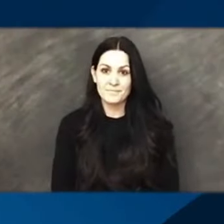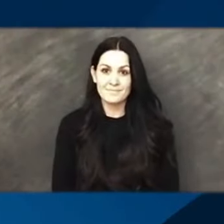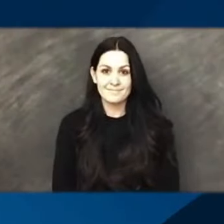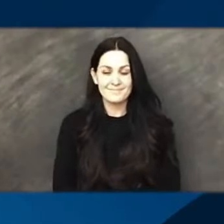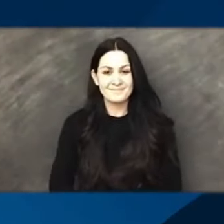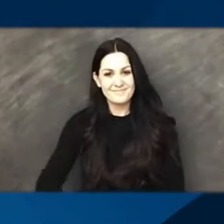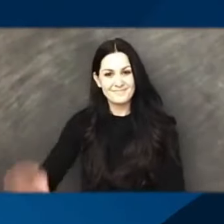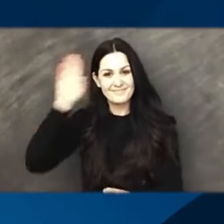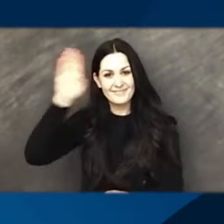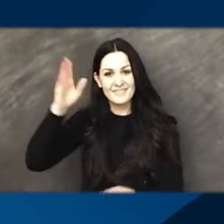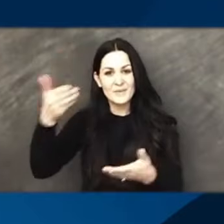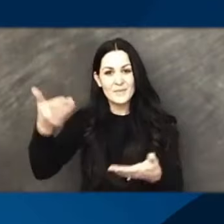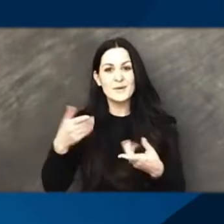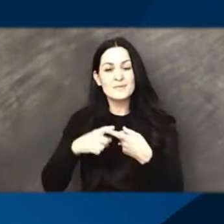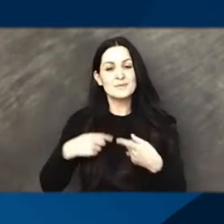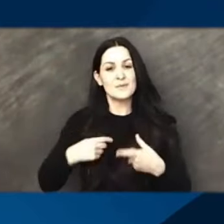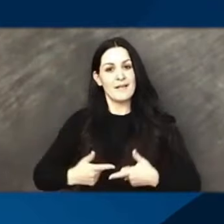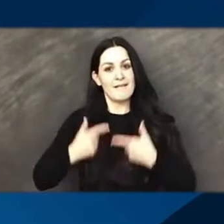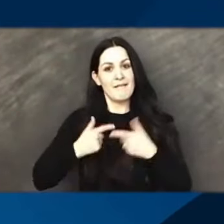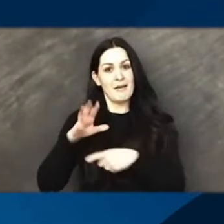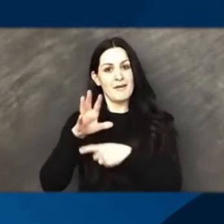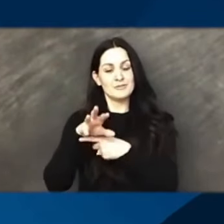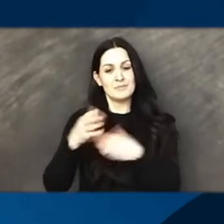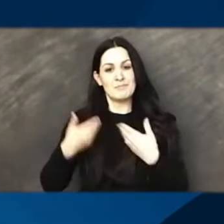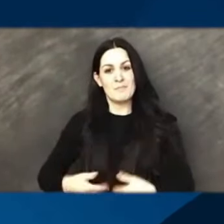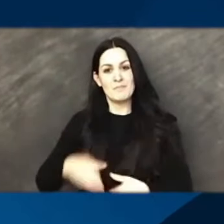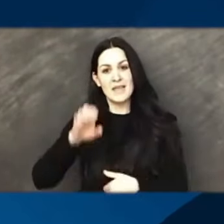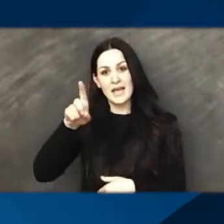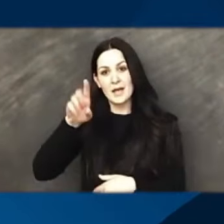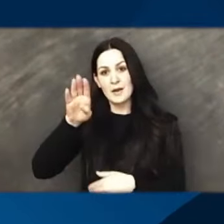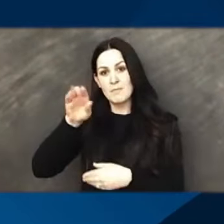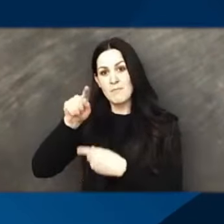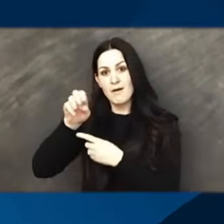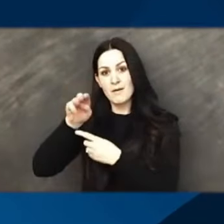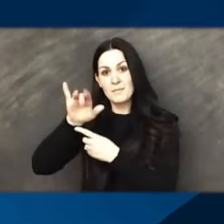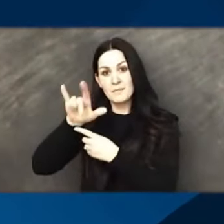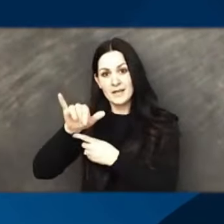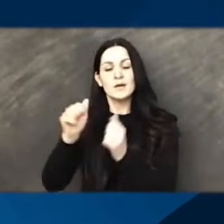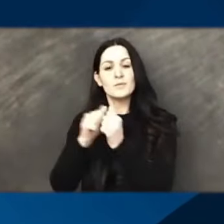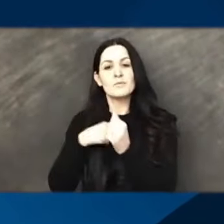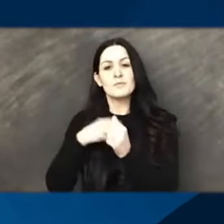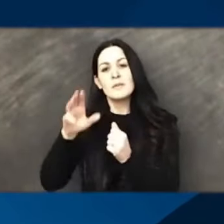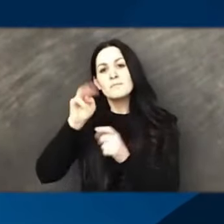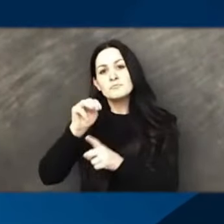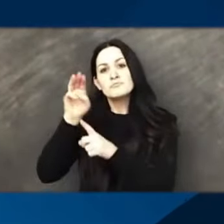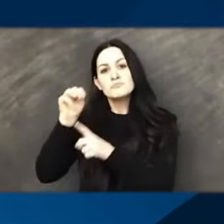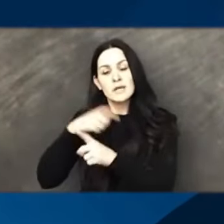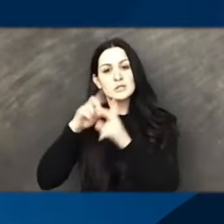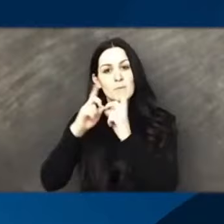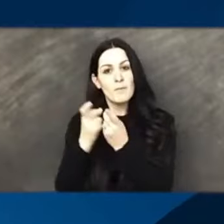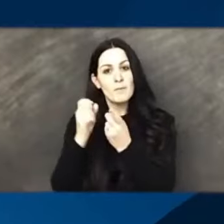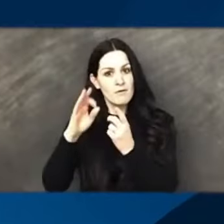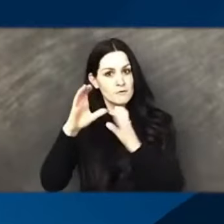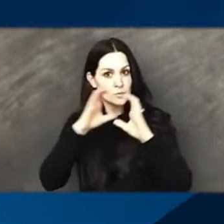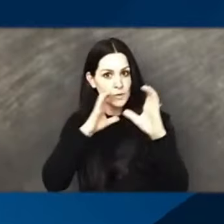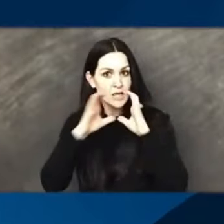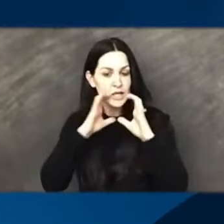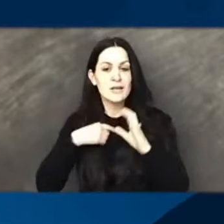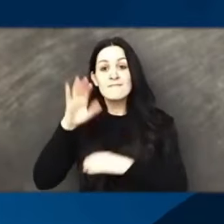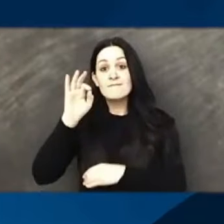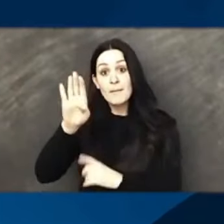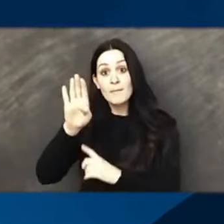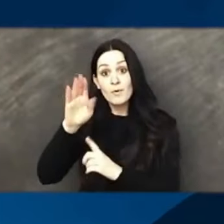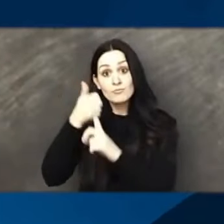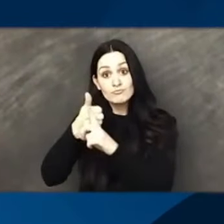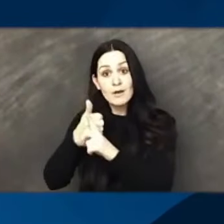Hello and welcome to our live stream. I'm Ed Bottomley with the Michigan Medicine Department of Communication. February is Heart Month.